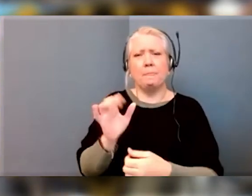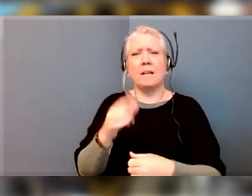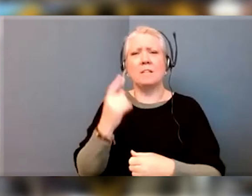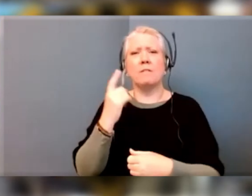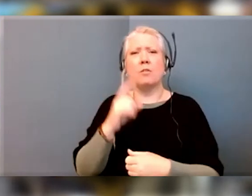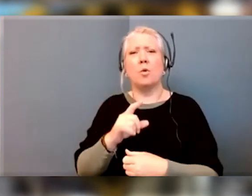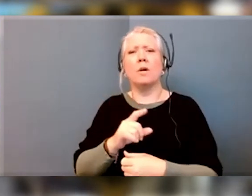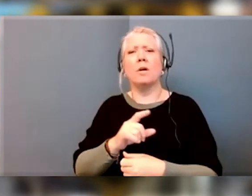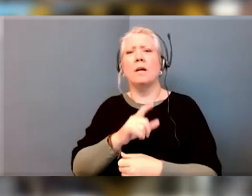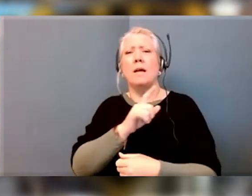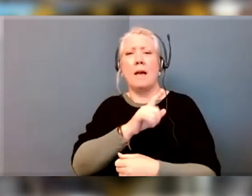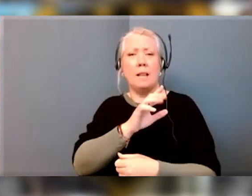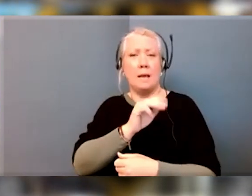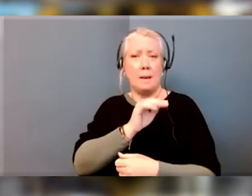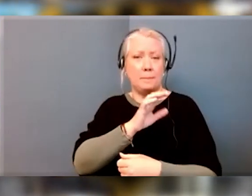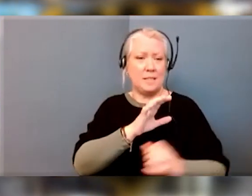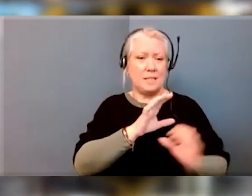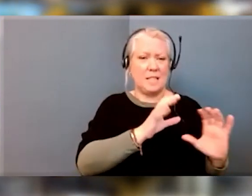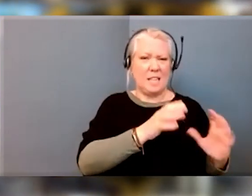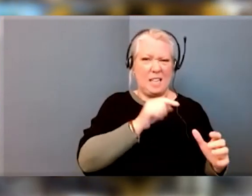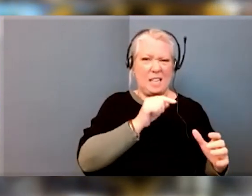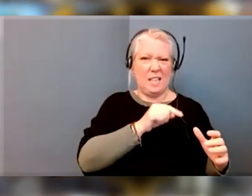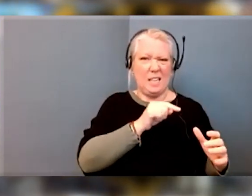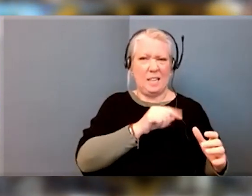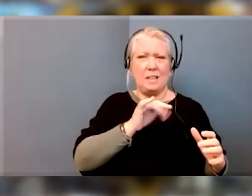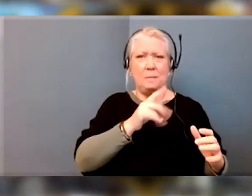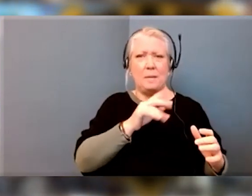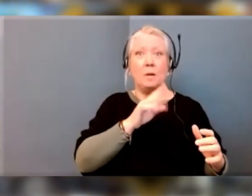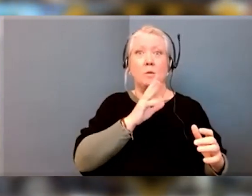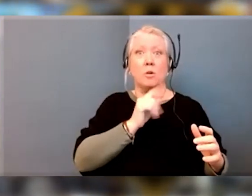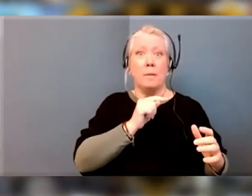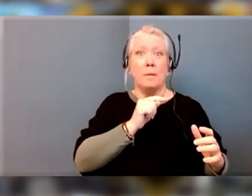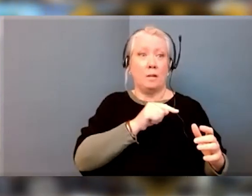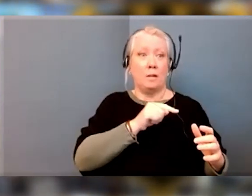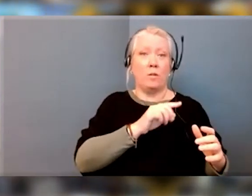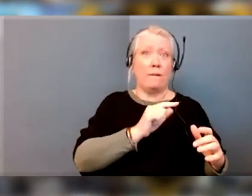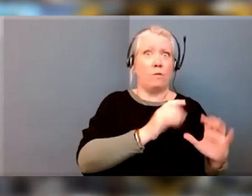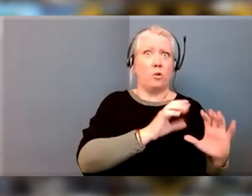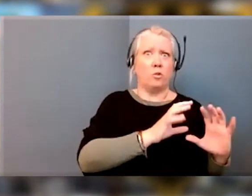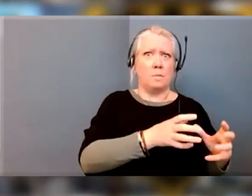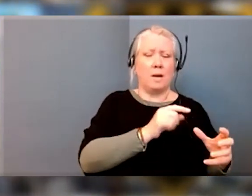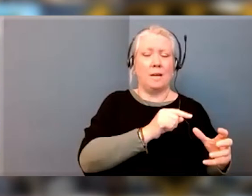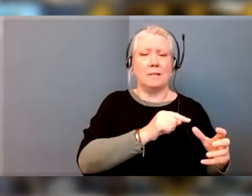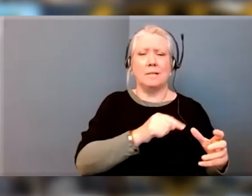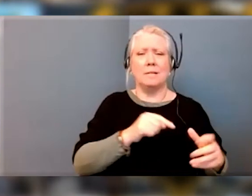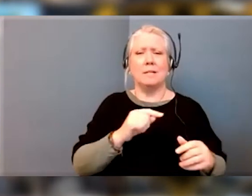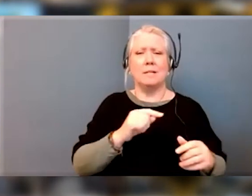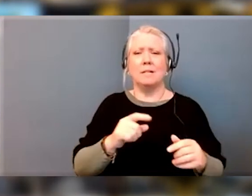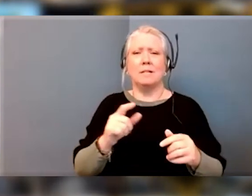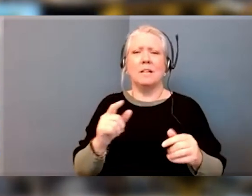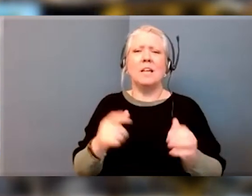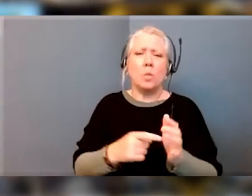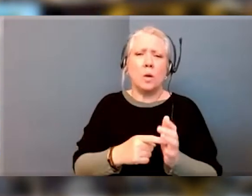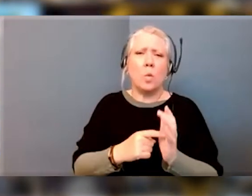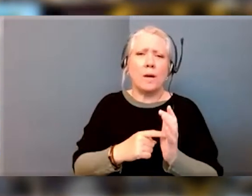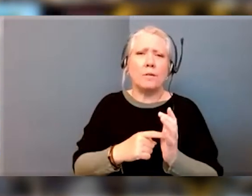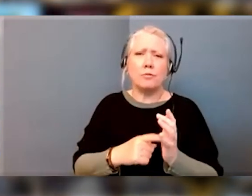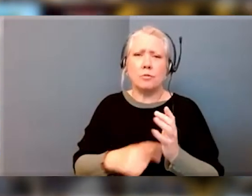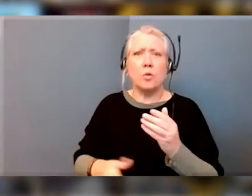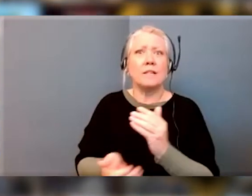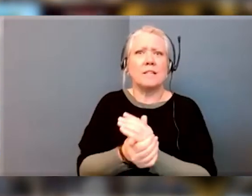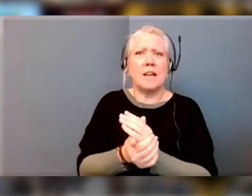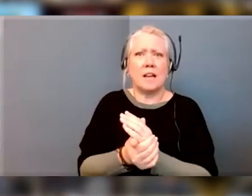limited clientele that Megan was talking about earlier. And then that attachment B is the